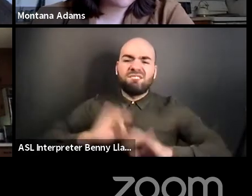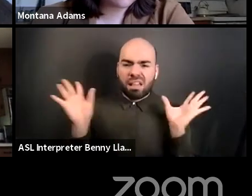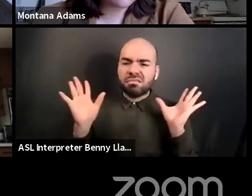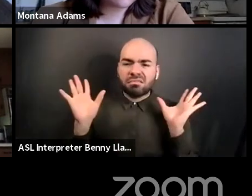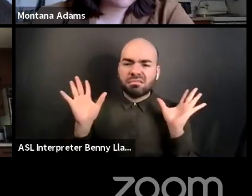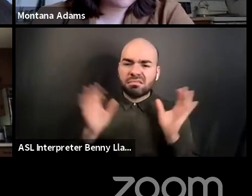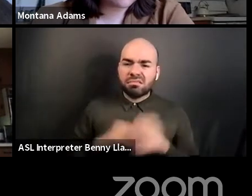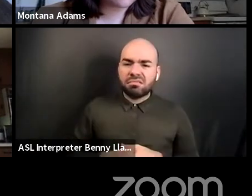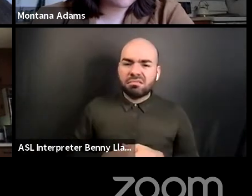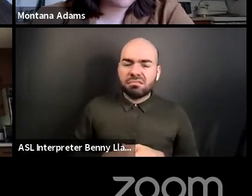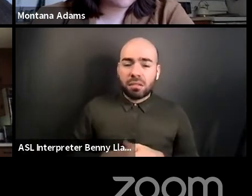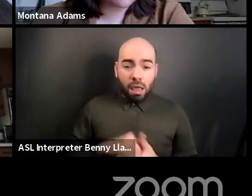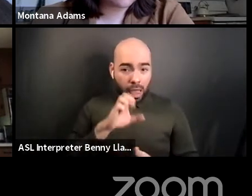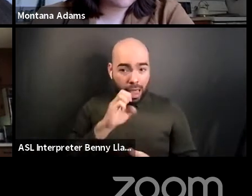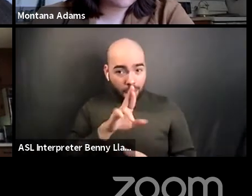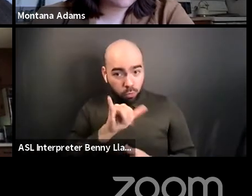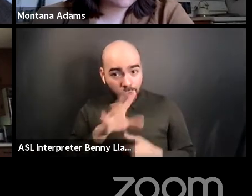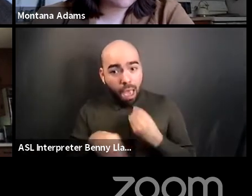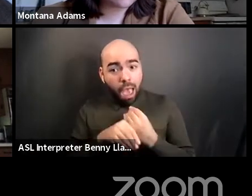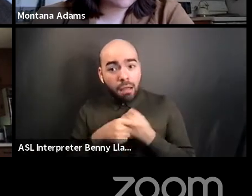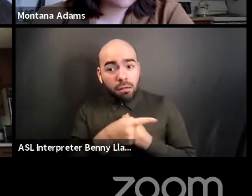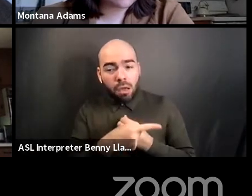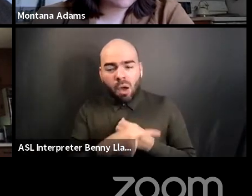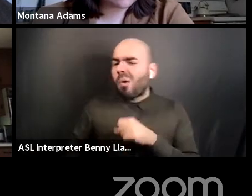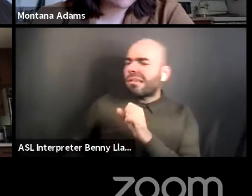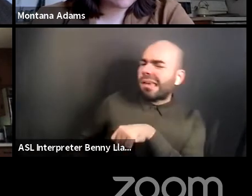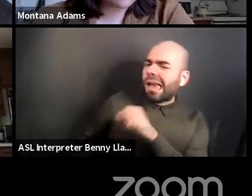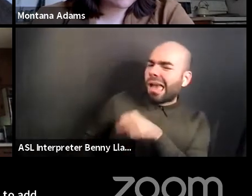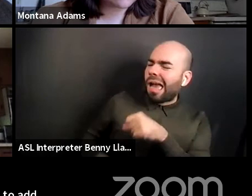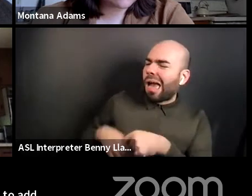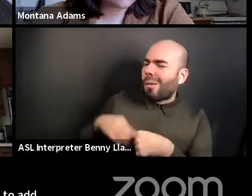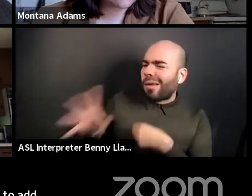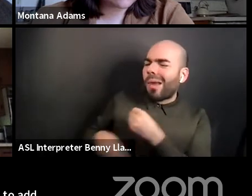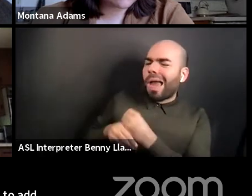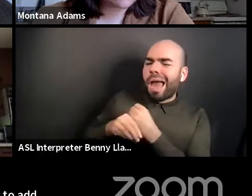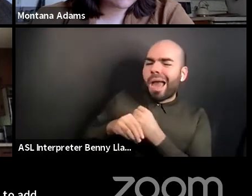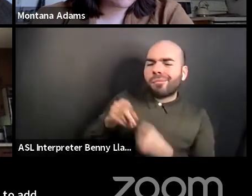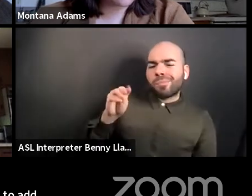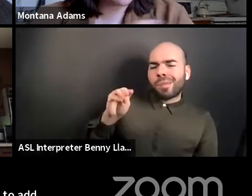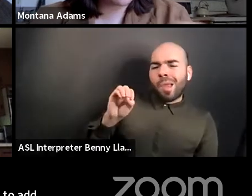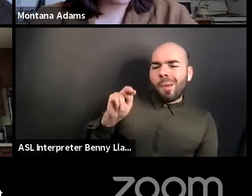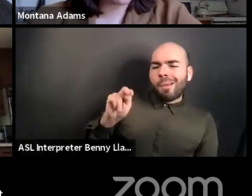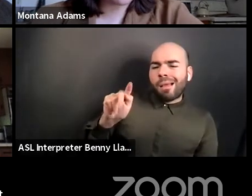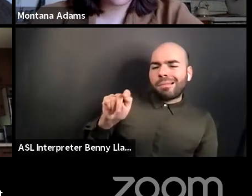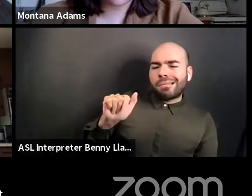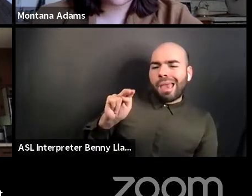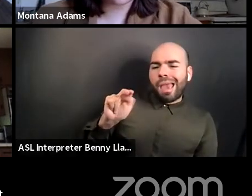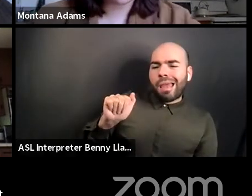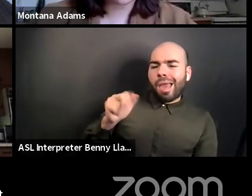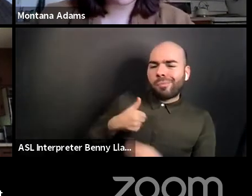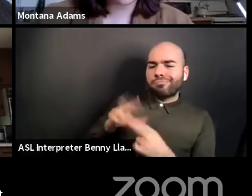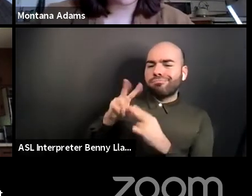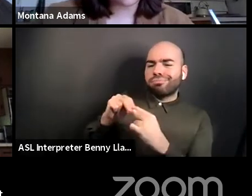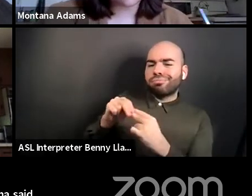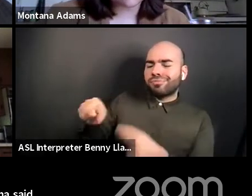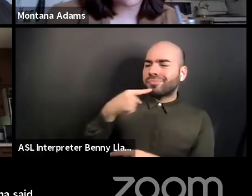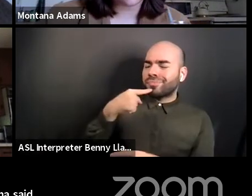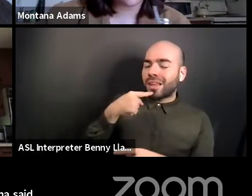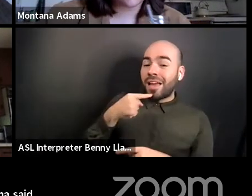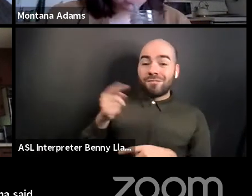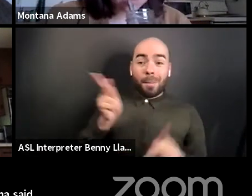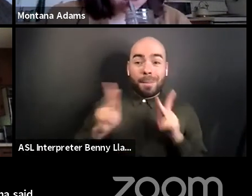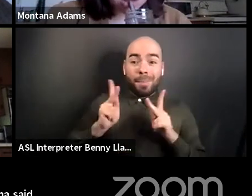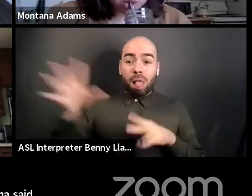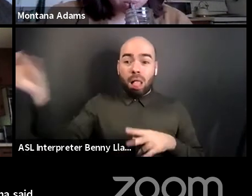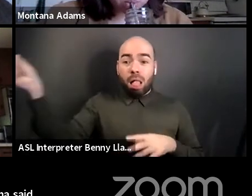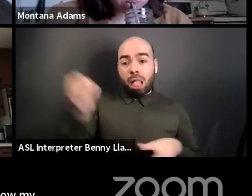something? Yeah, I did just want to add to what Montana said about pitting people against each other. You know, my